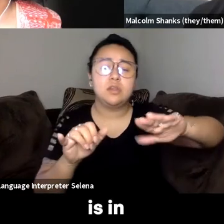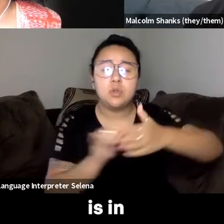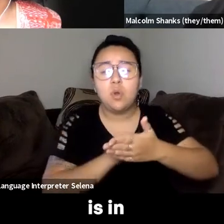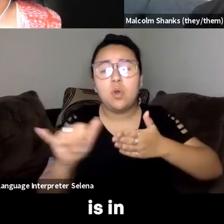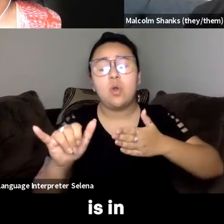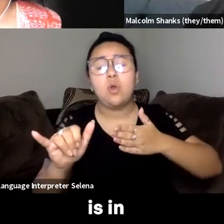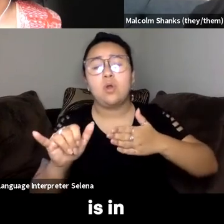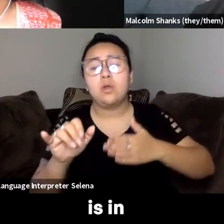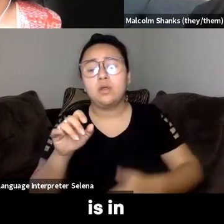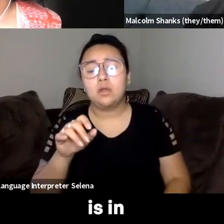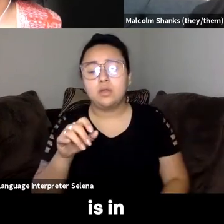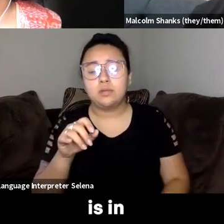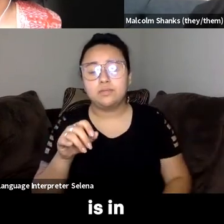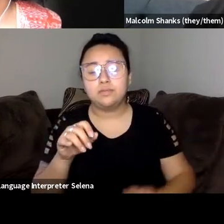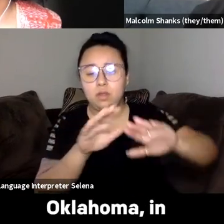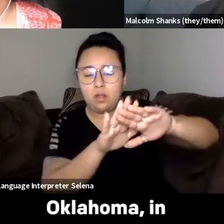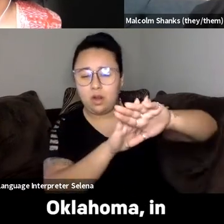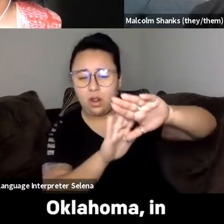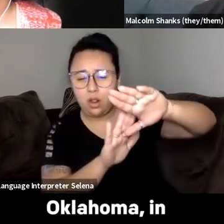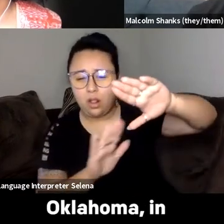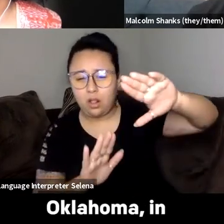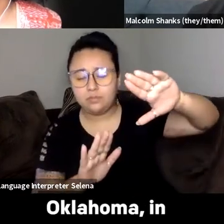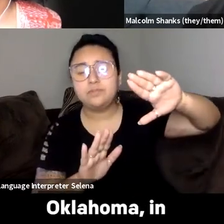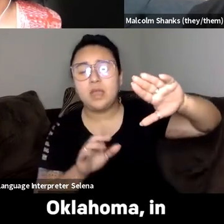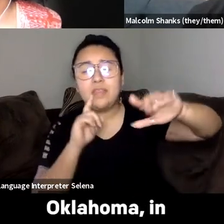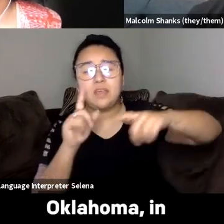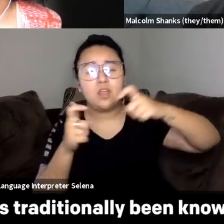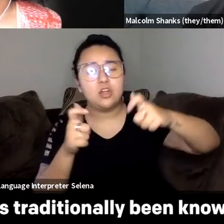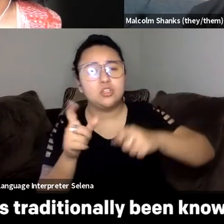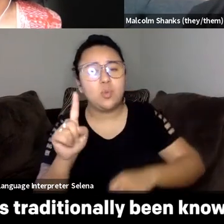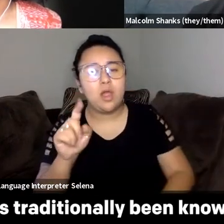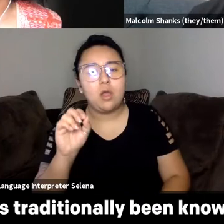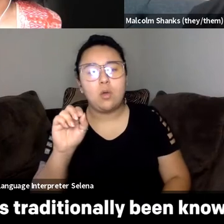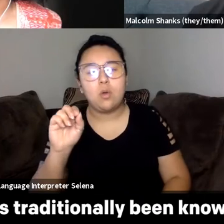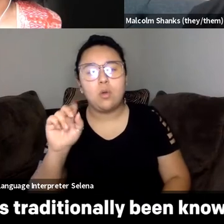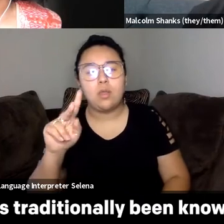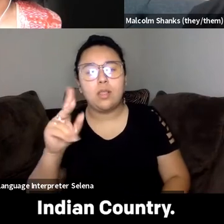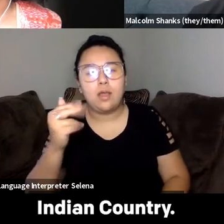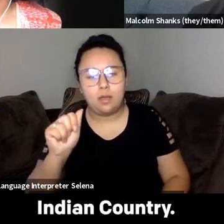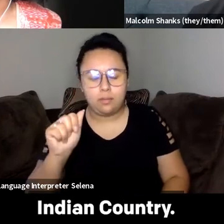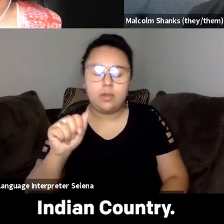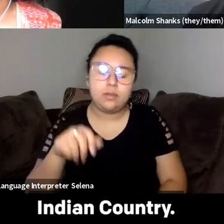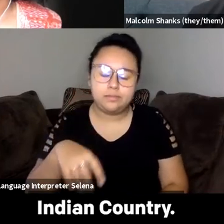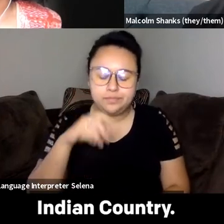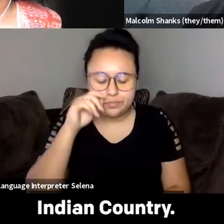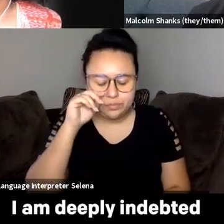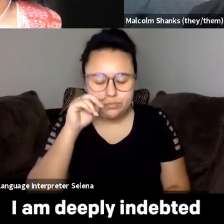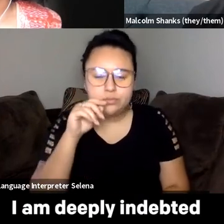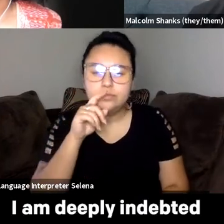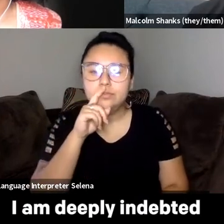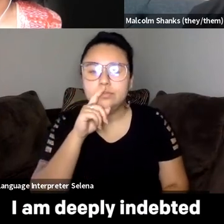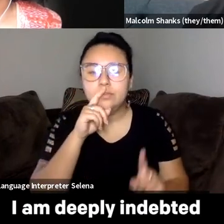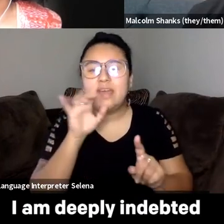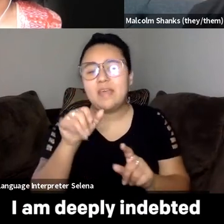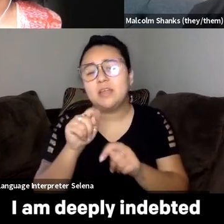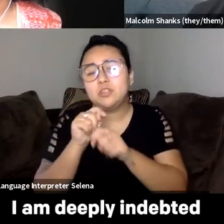largest Delaware Nation is in Oklahoma, in what's traditionally been known as Indian